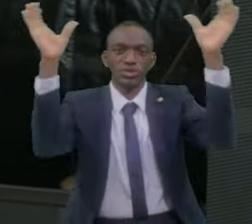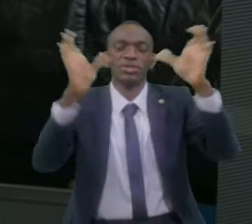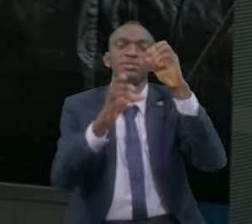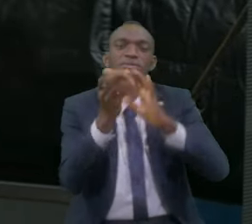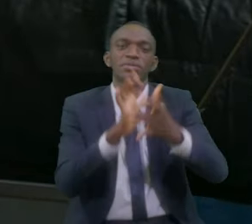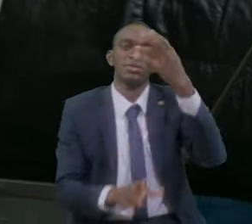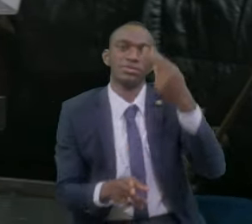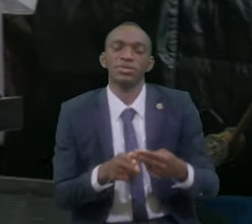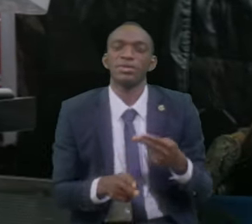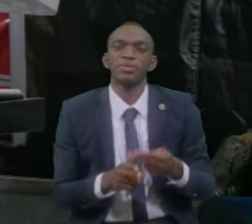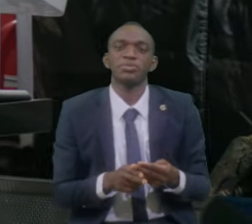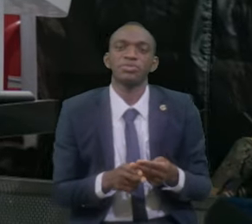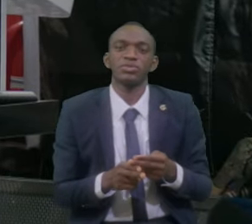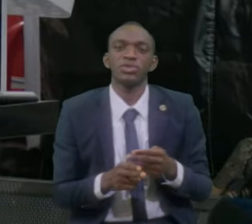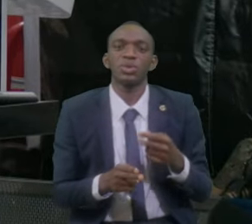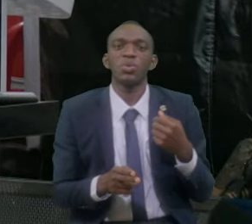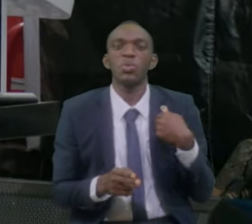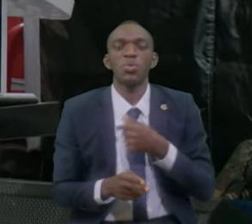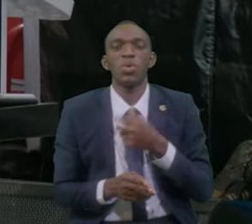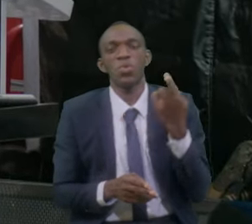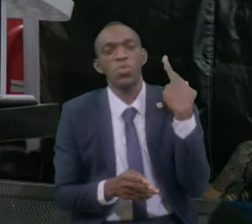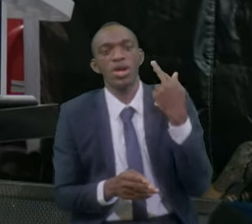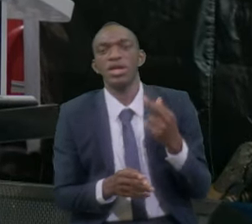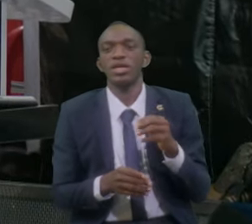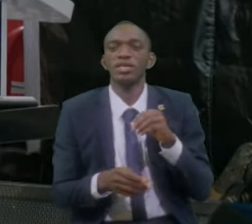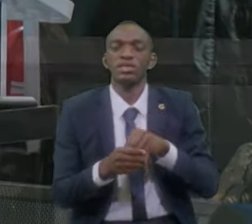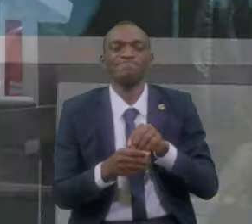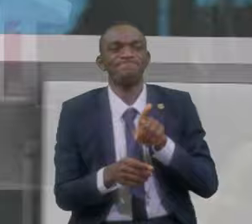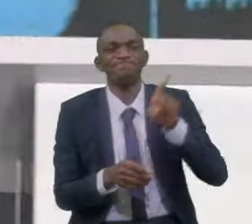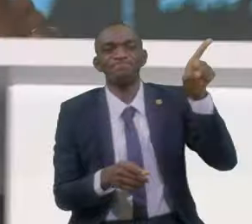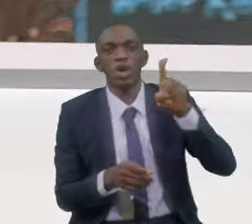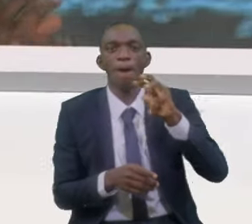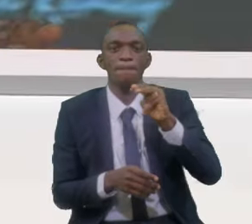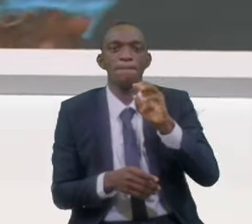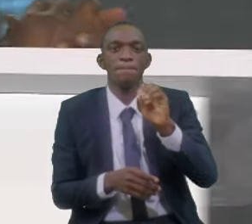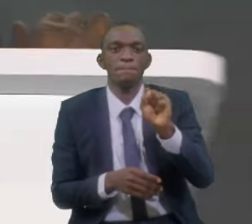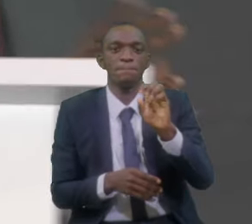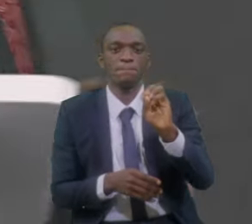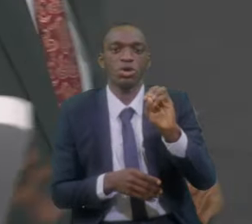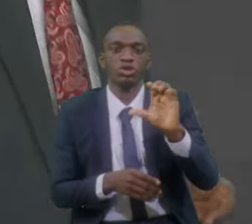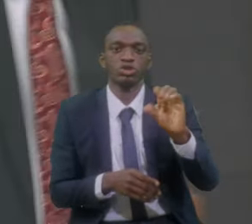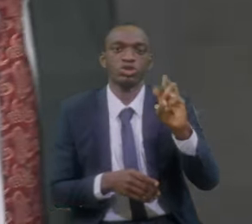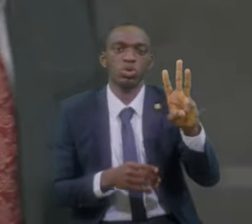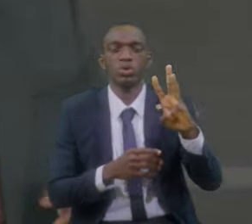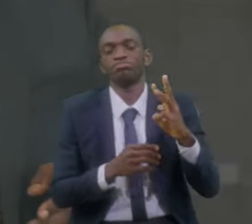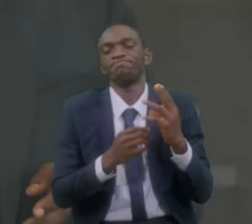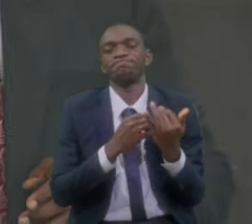Well, in Moscow, and those in Moscow are listening to me now,